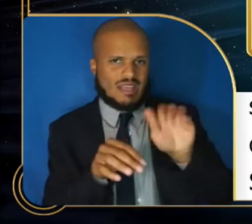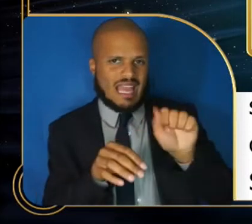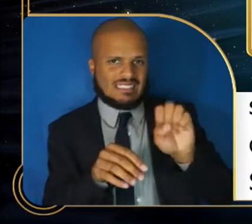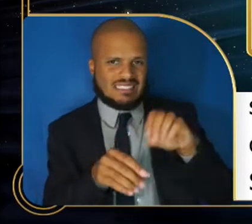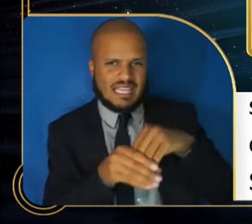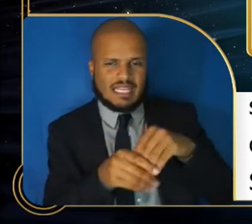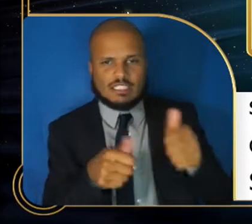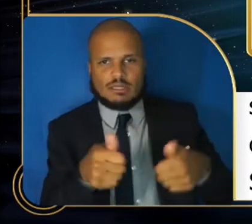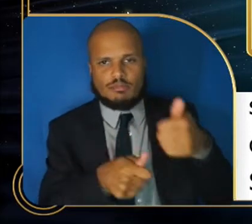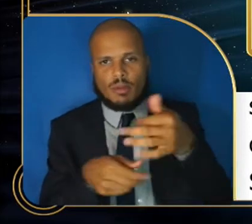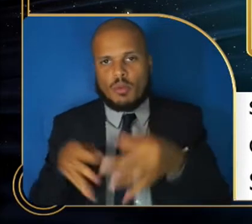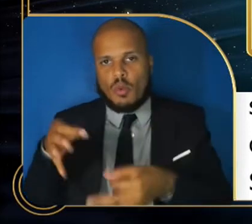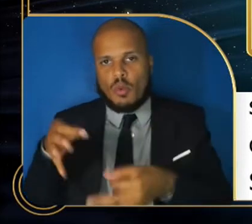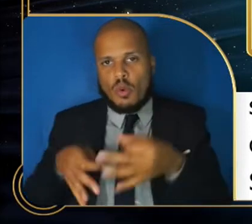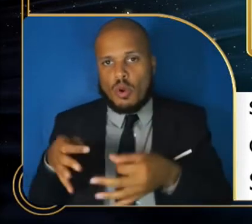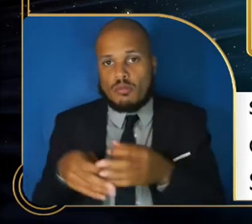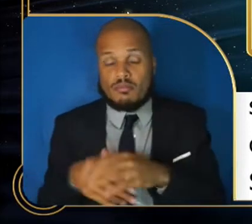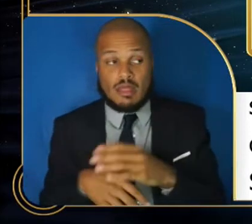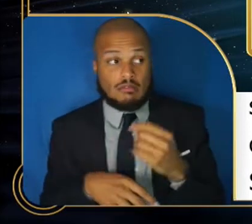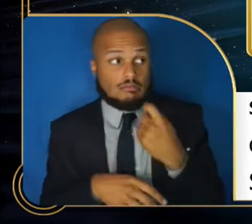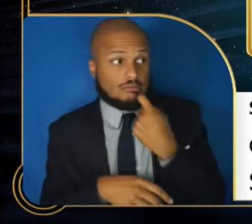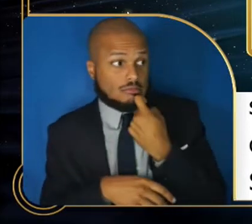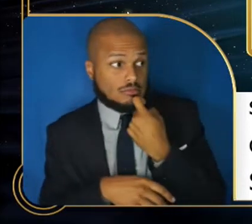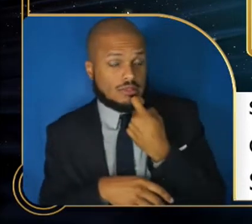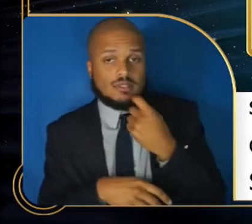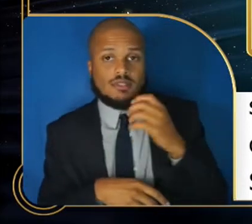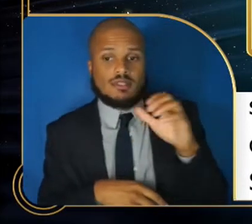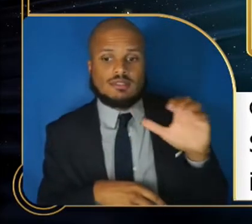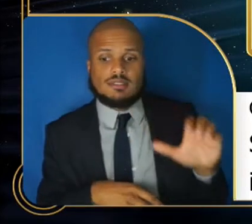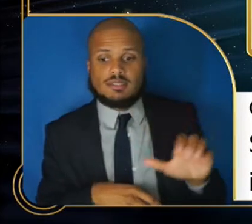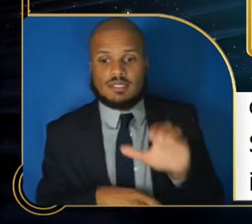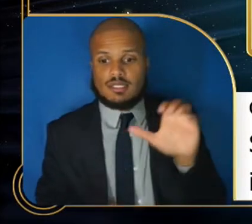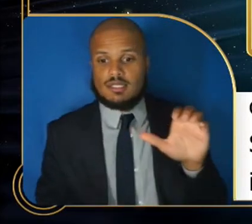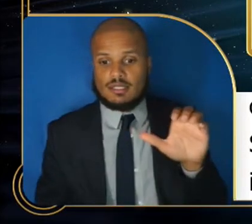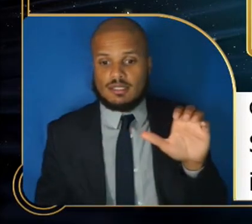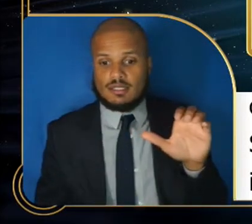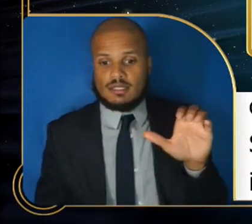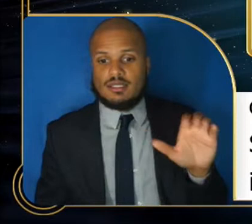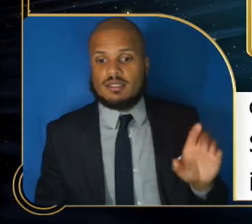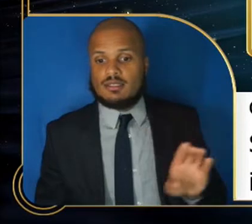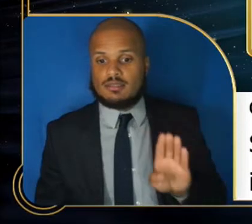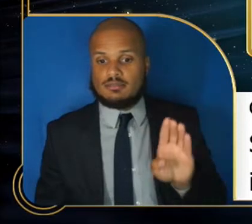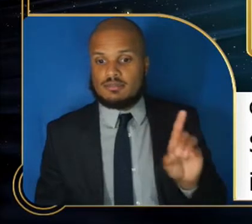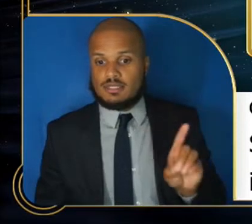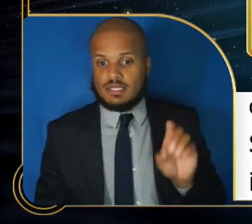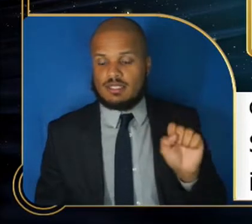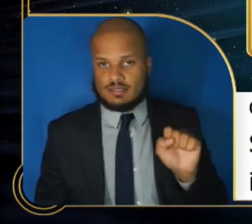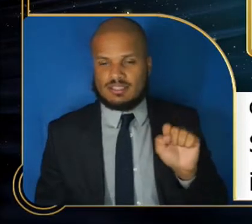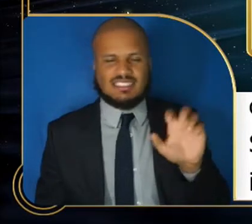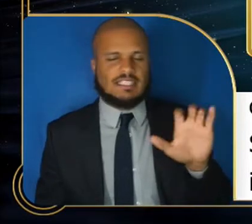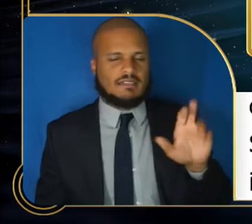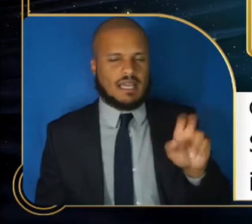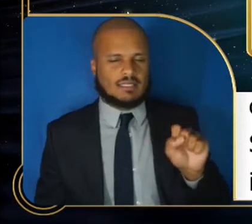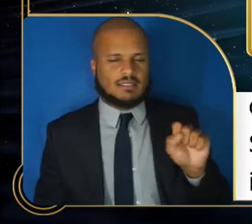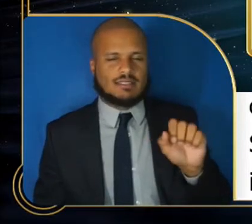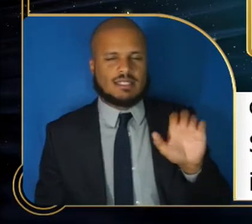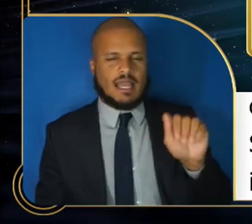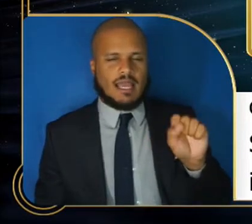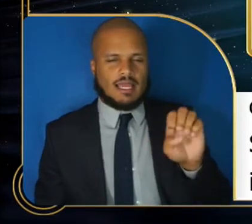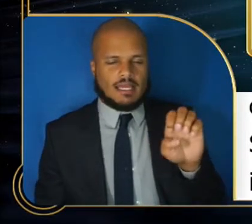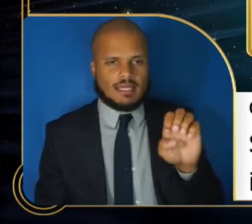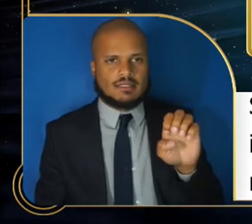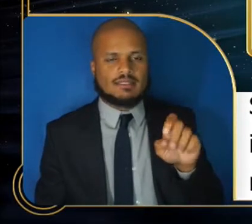and most recently, in the CVS case, a case that threatened to upend much of disability discrimination